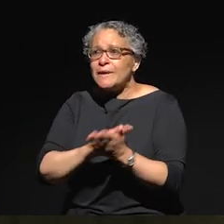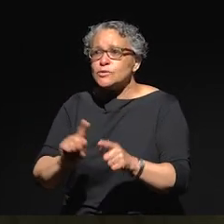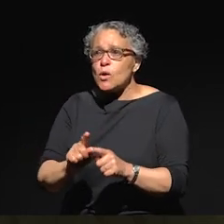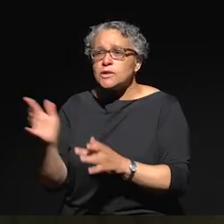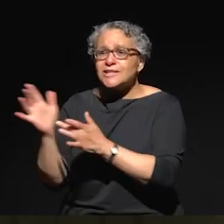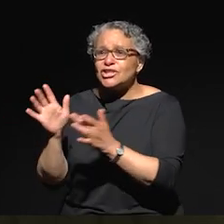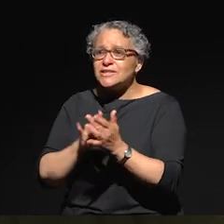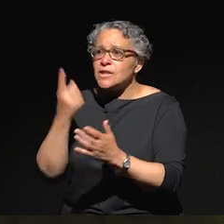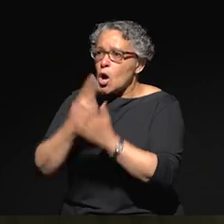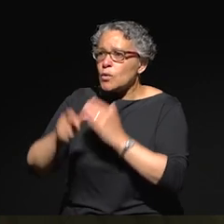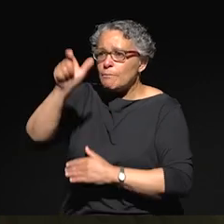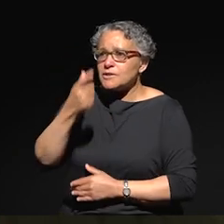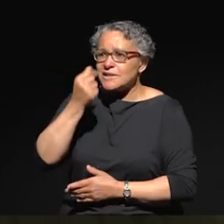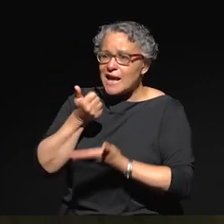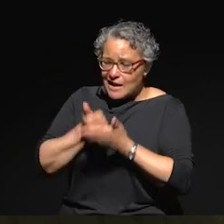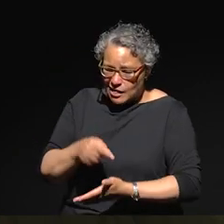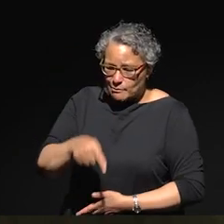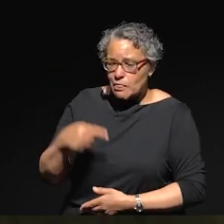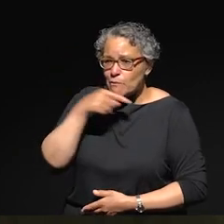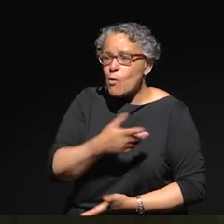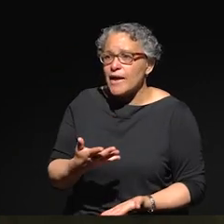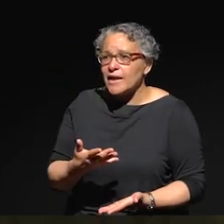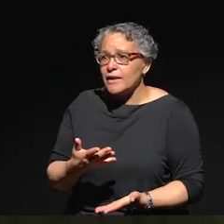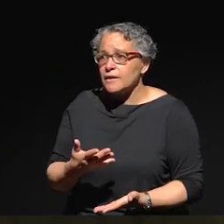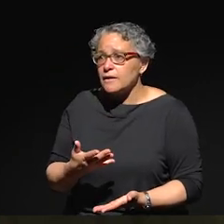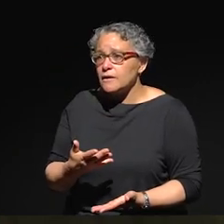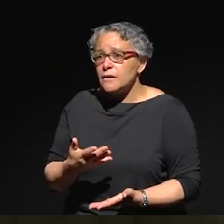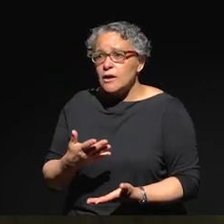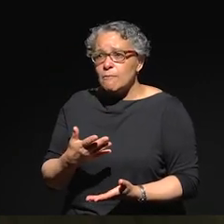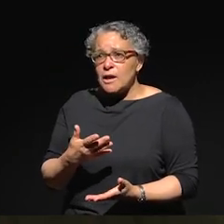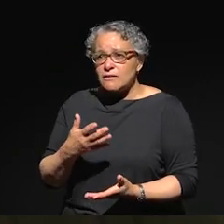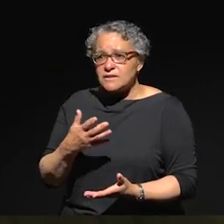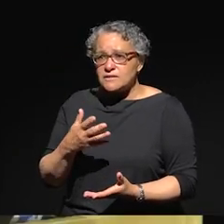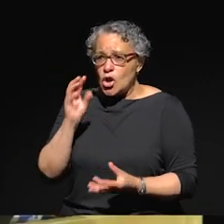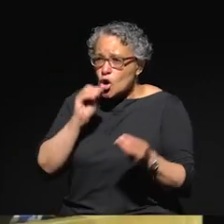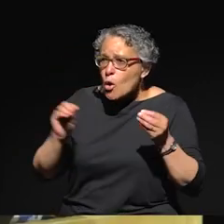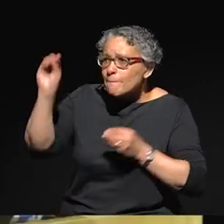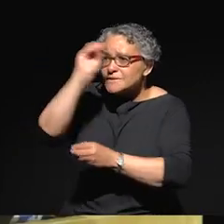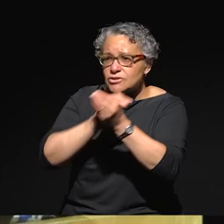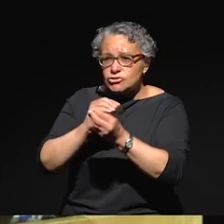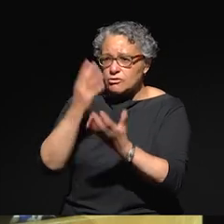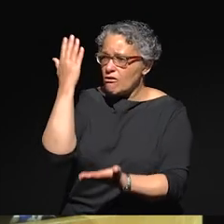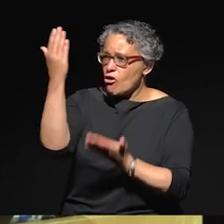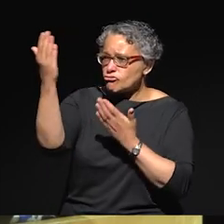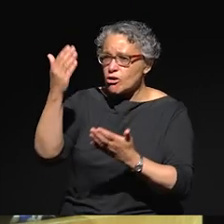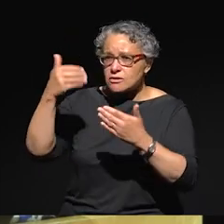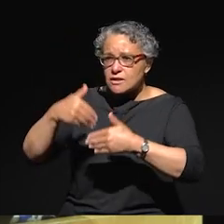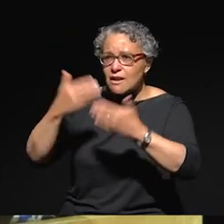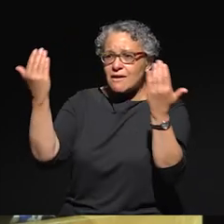it. But it's an incredible composition which really works with these contrasts of light and